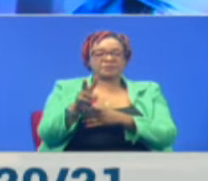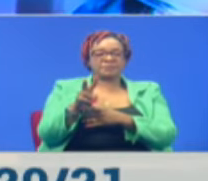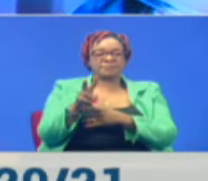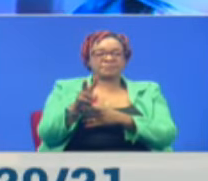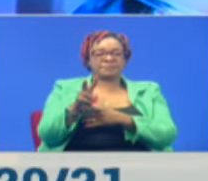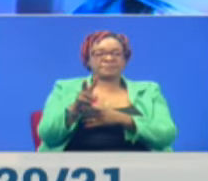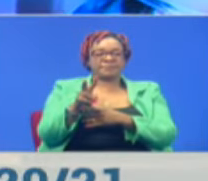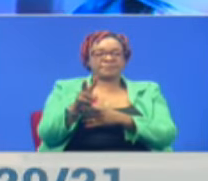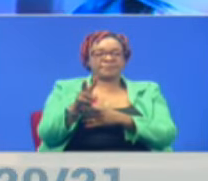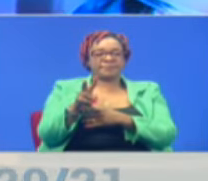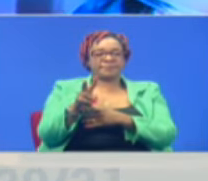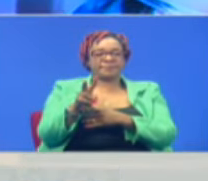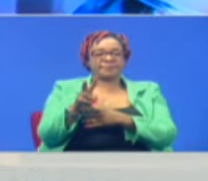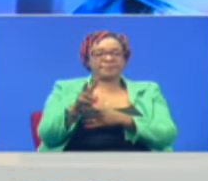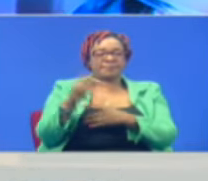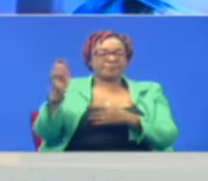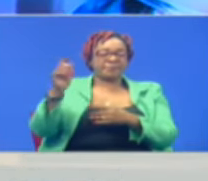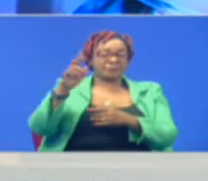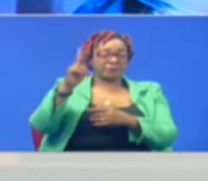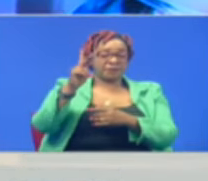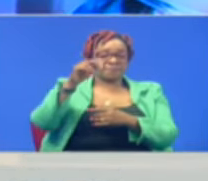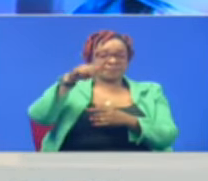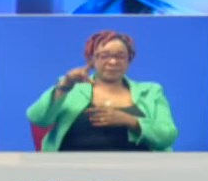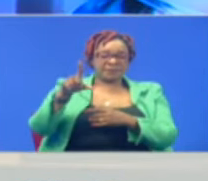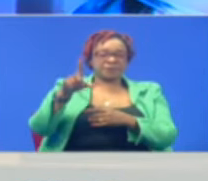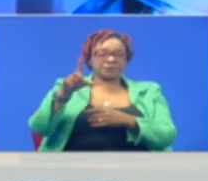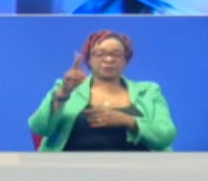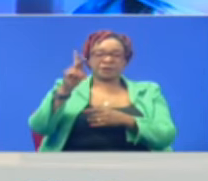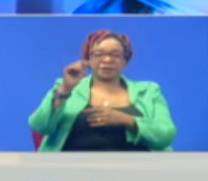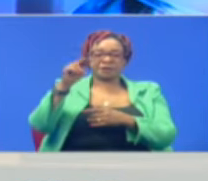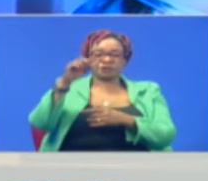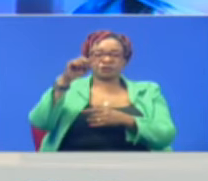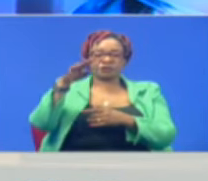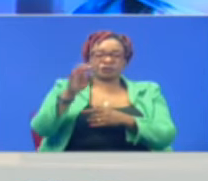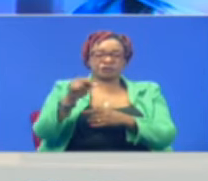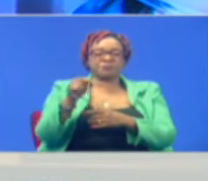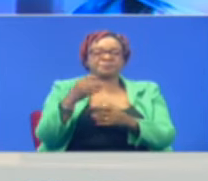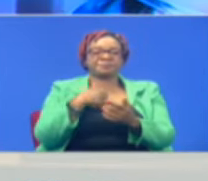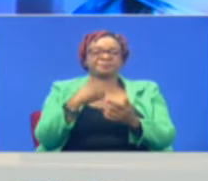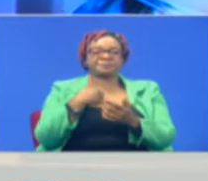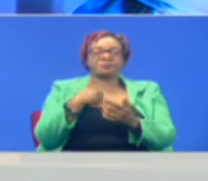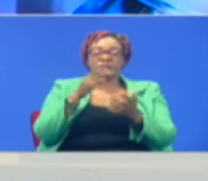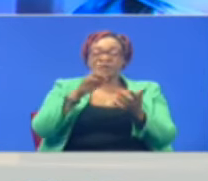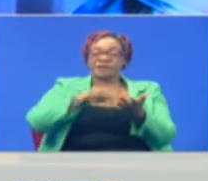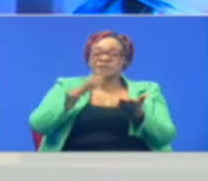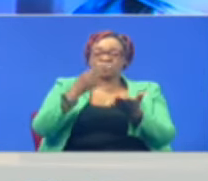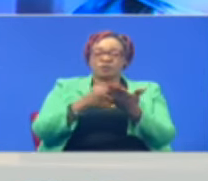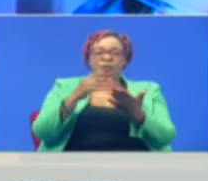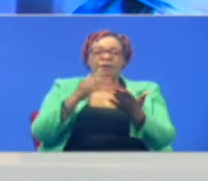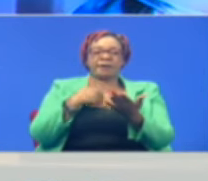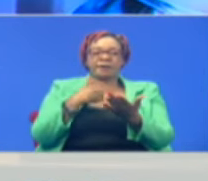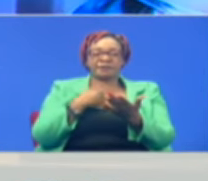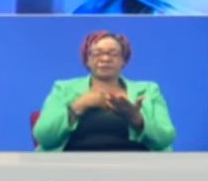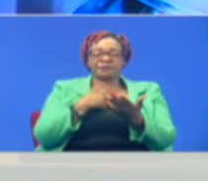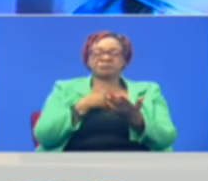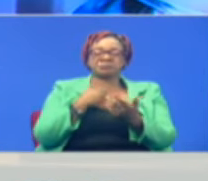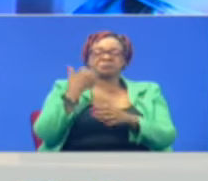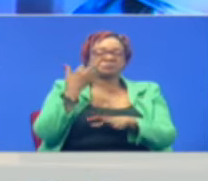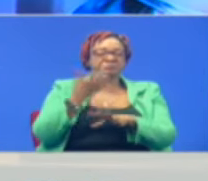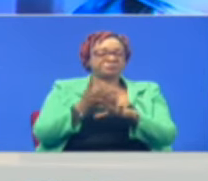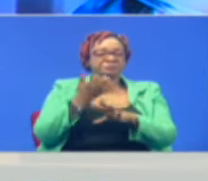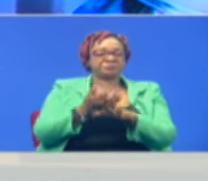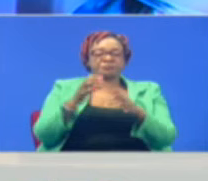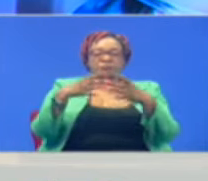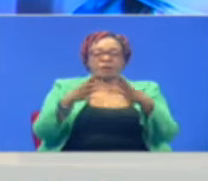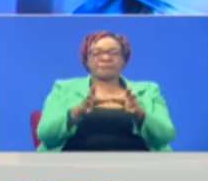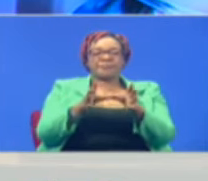The Kenya Electricity Generating Company, that's KenGen's, quest for revenue diversification has received a shot in the arm following the company